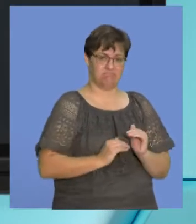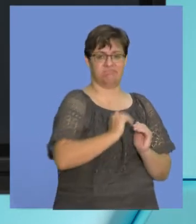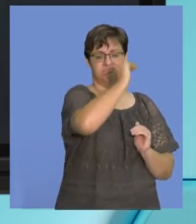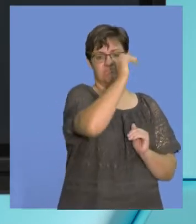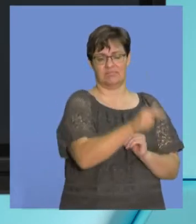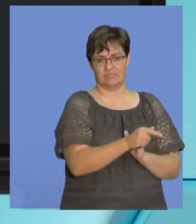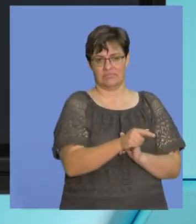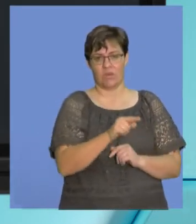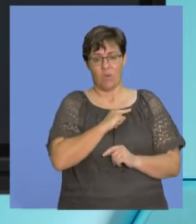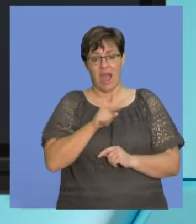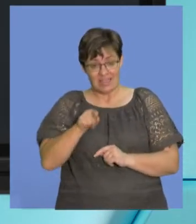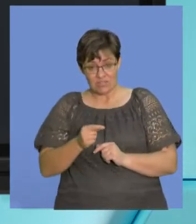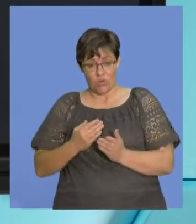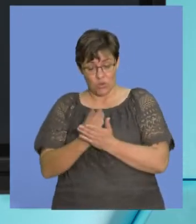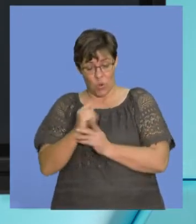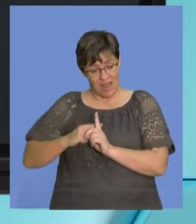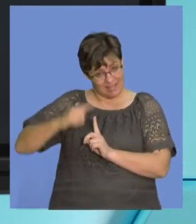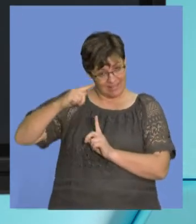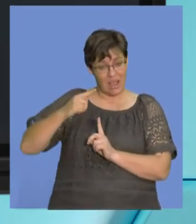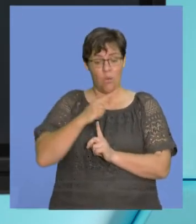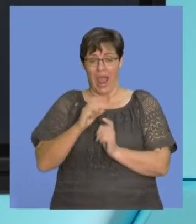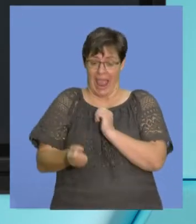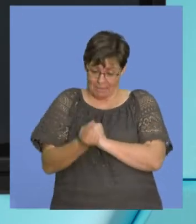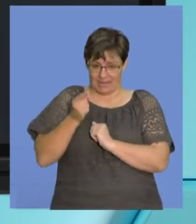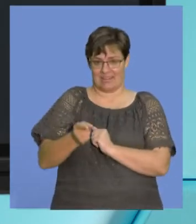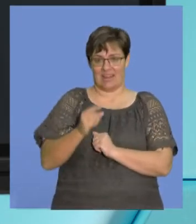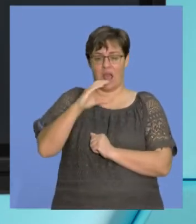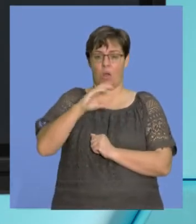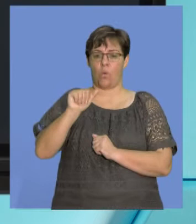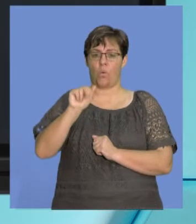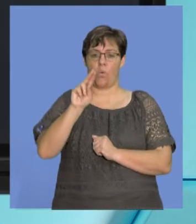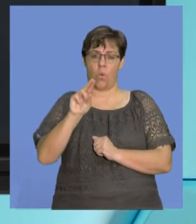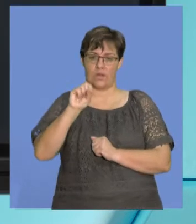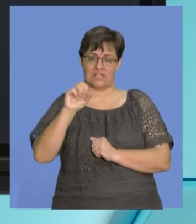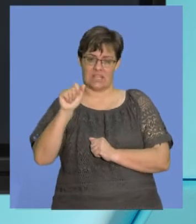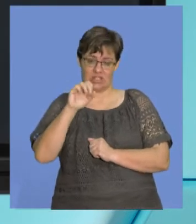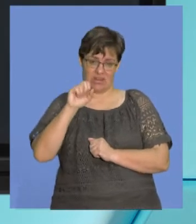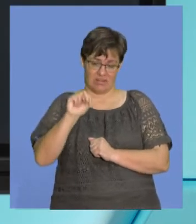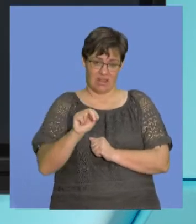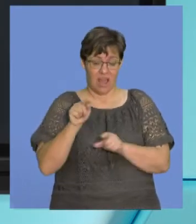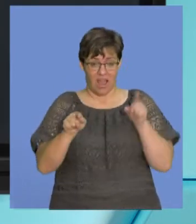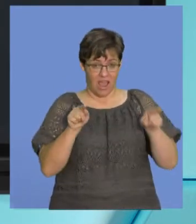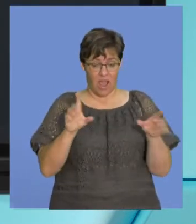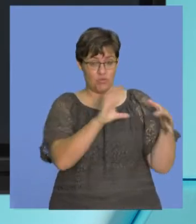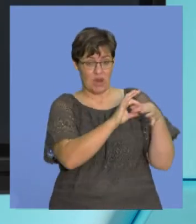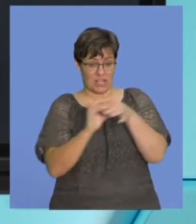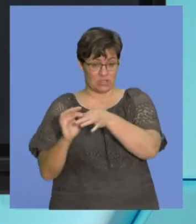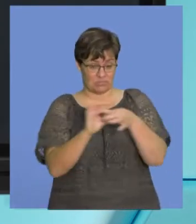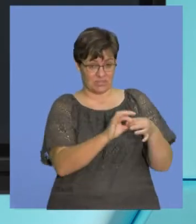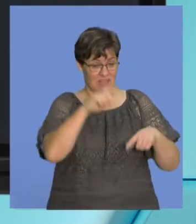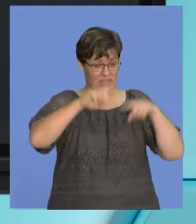effect. So that's a causation factor. So you need to understand the difference between the correlationship between